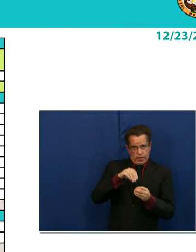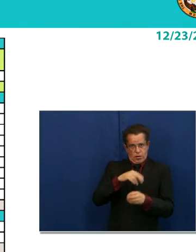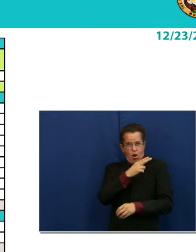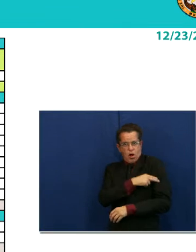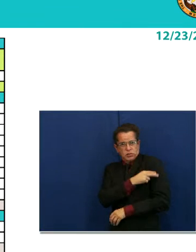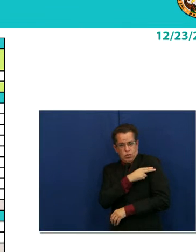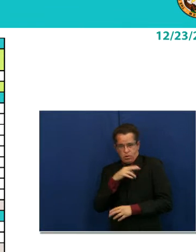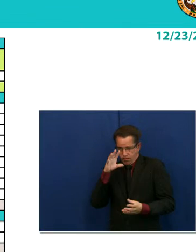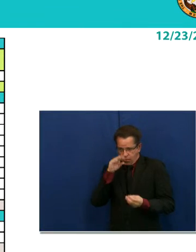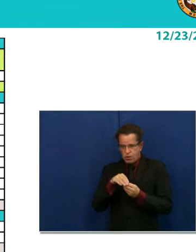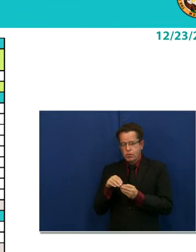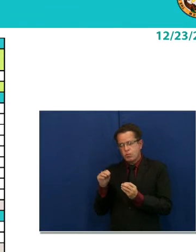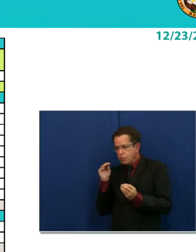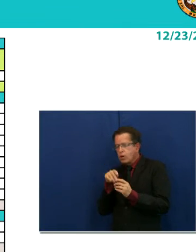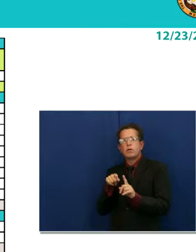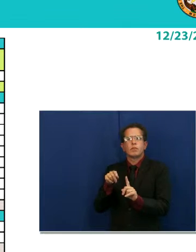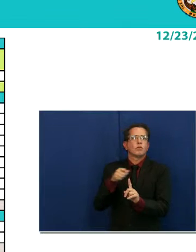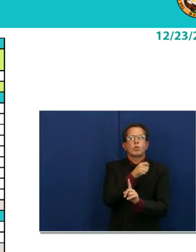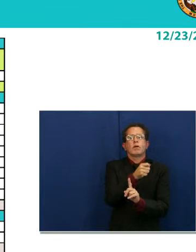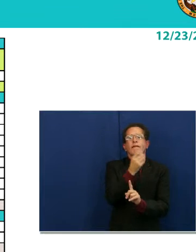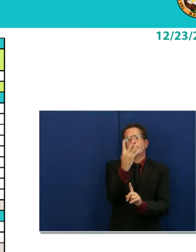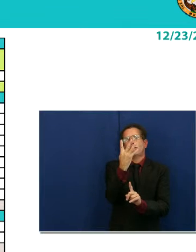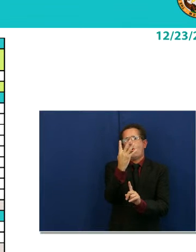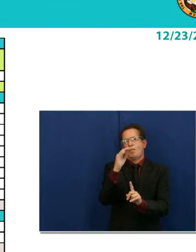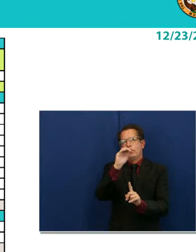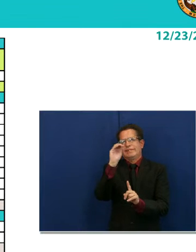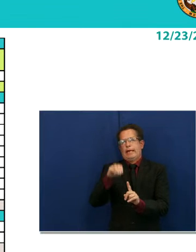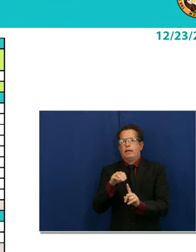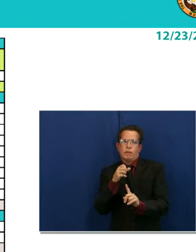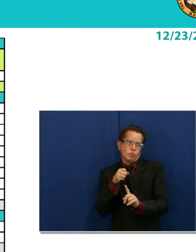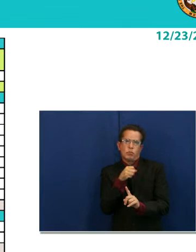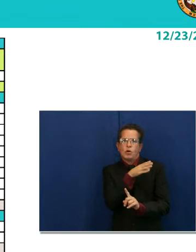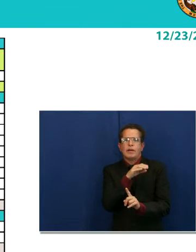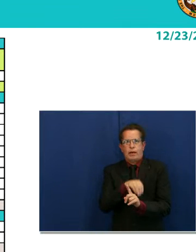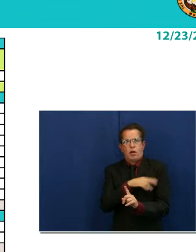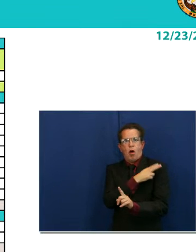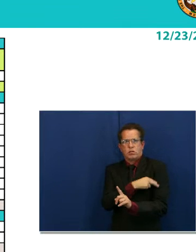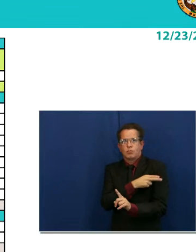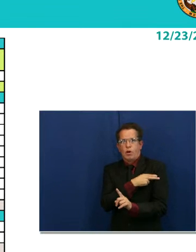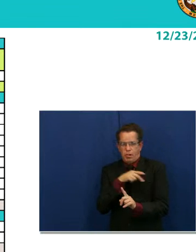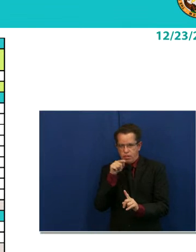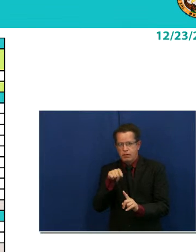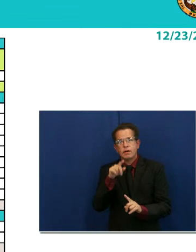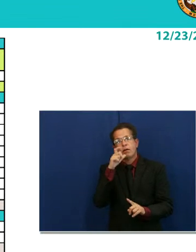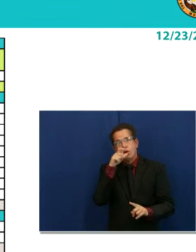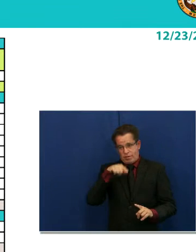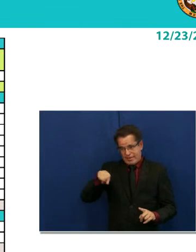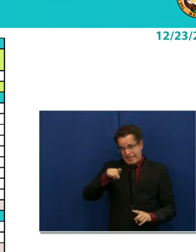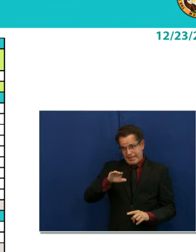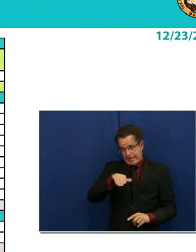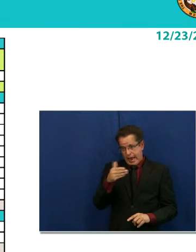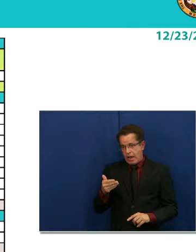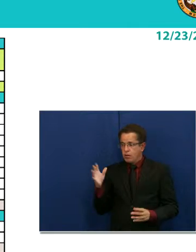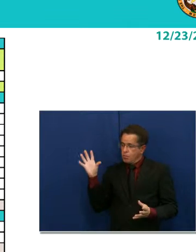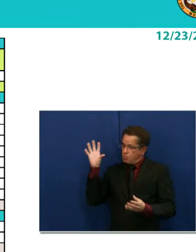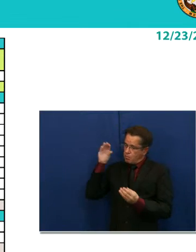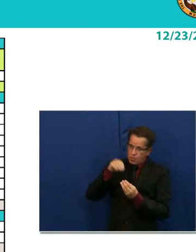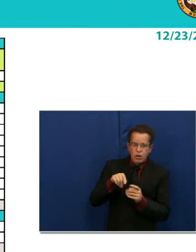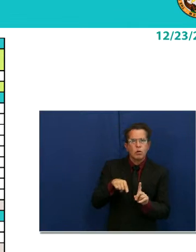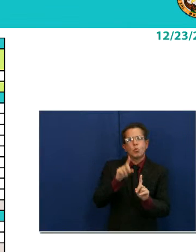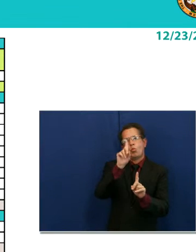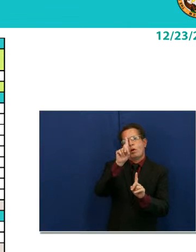represent 4% of all cases, and those that have died represent 1%. Going back to